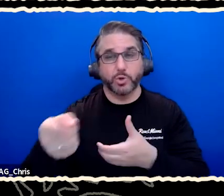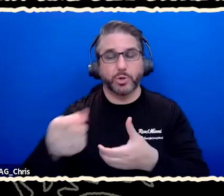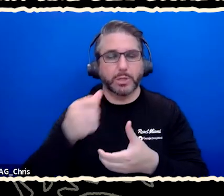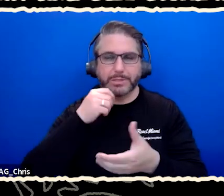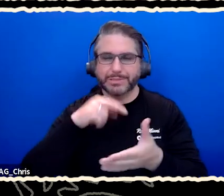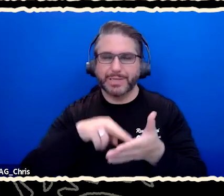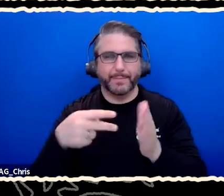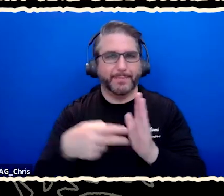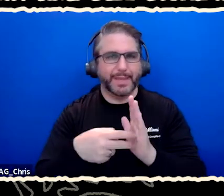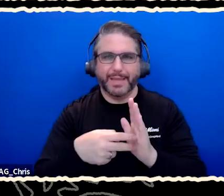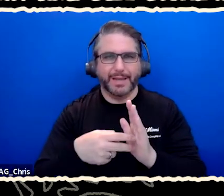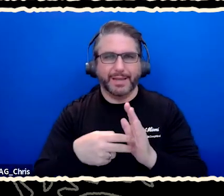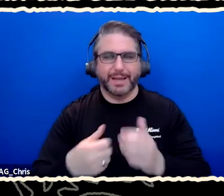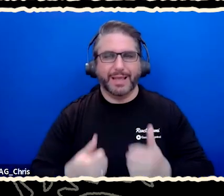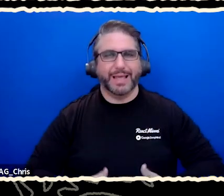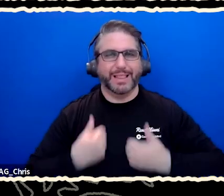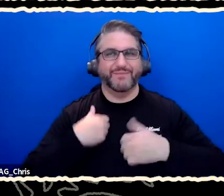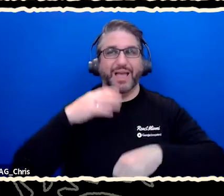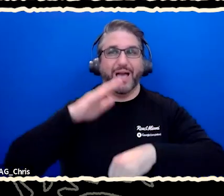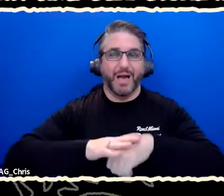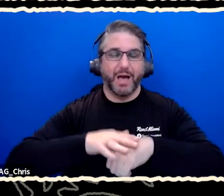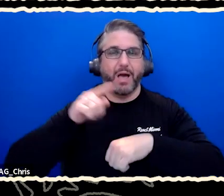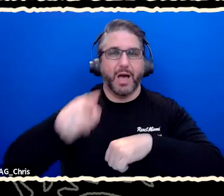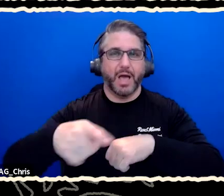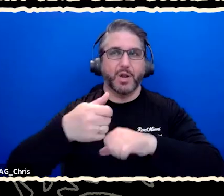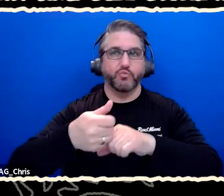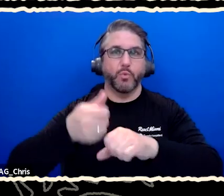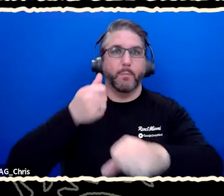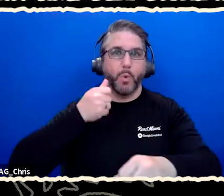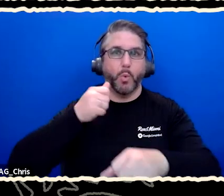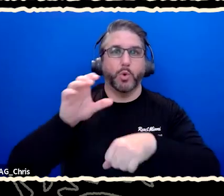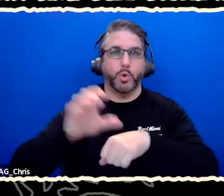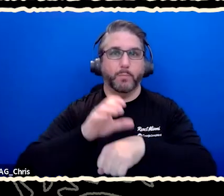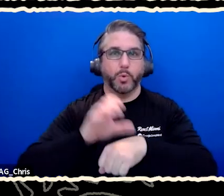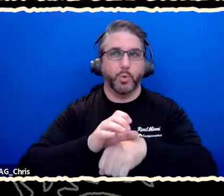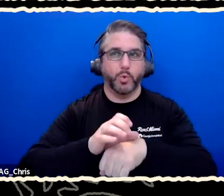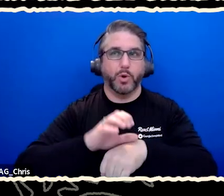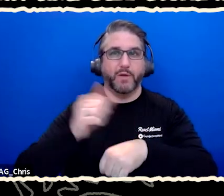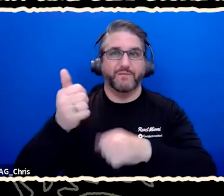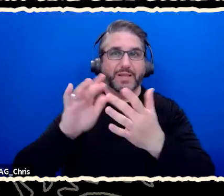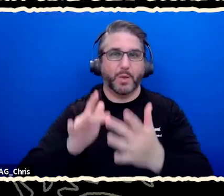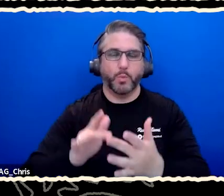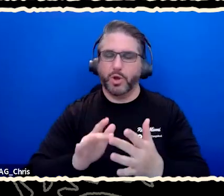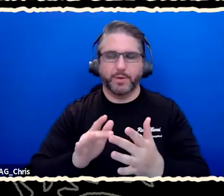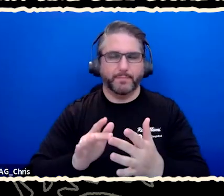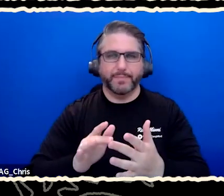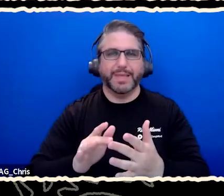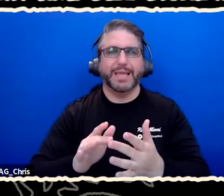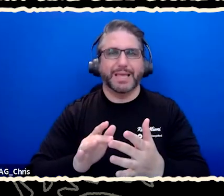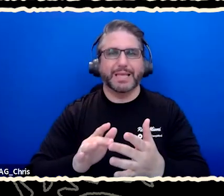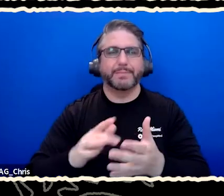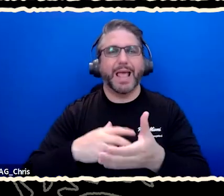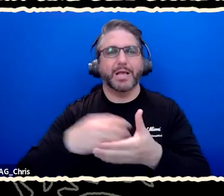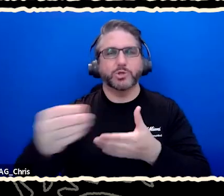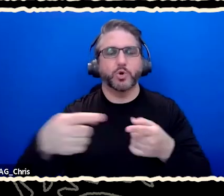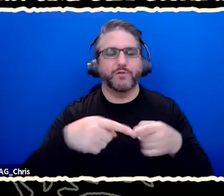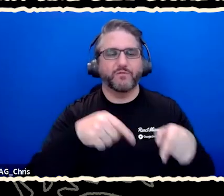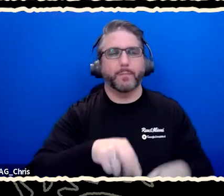mean like living on a remote computer over the network. It's external to React code.